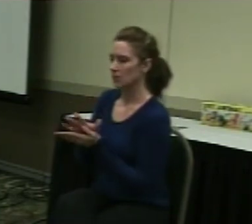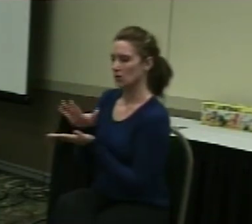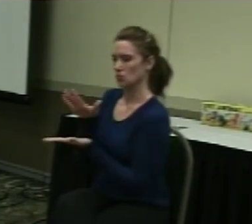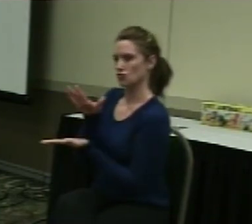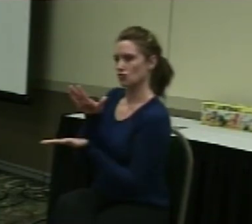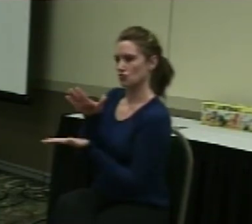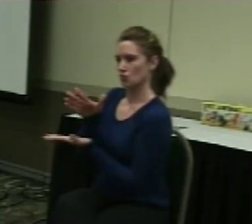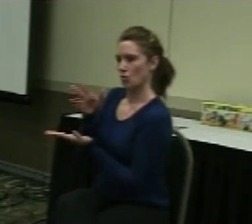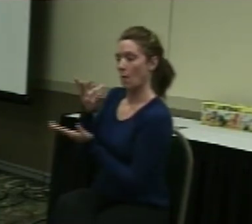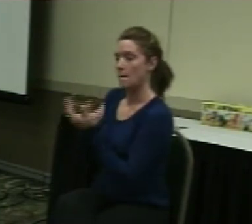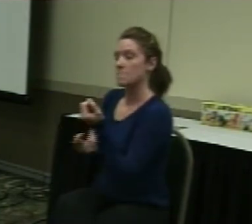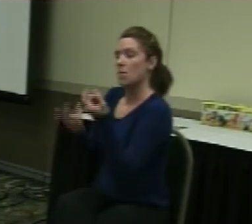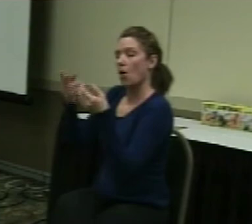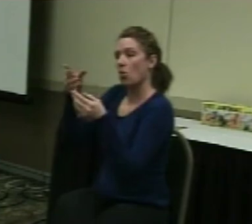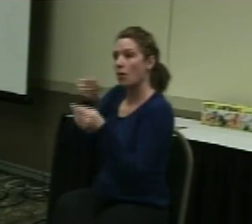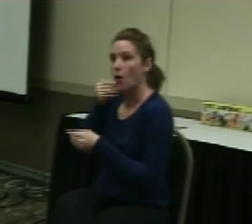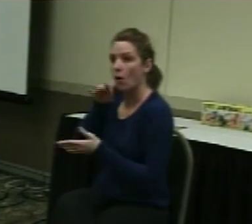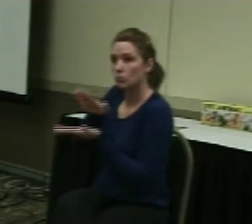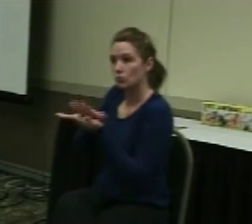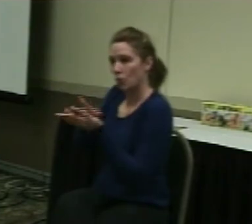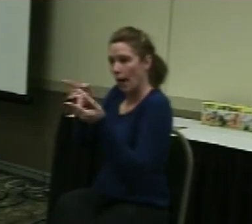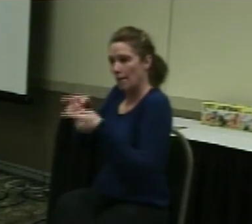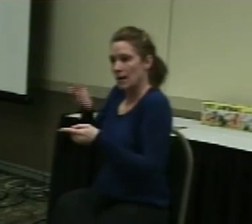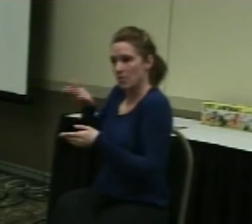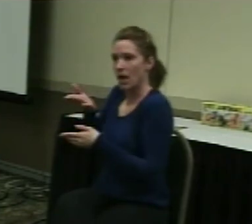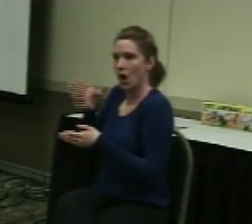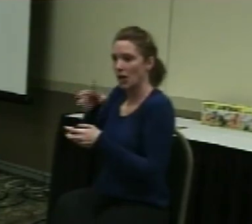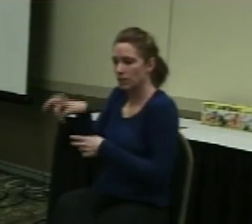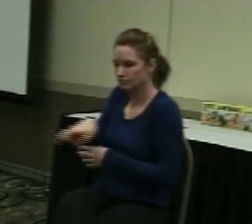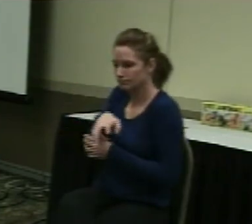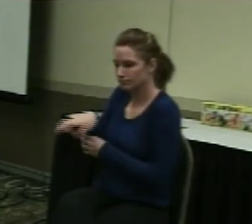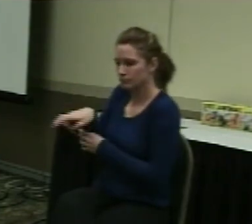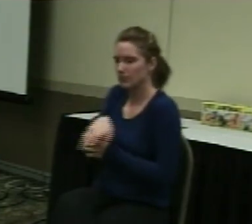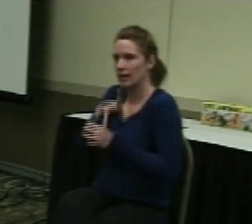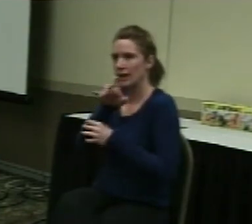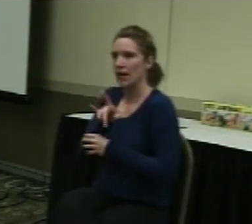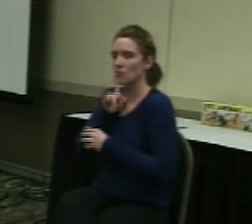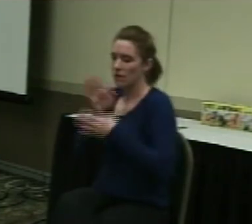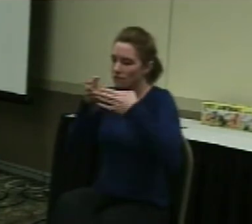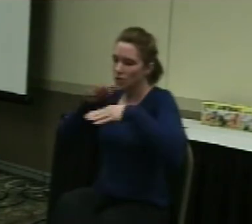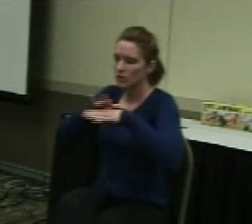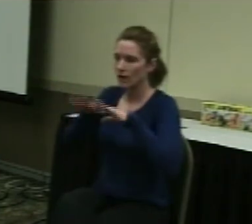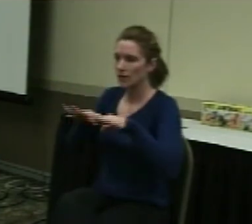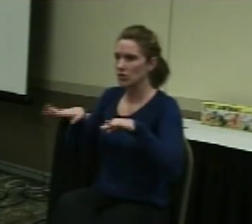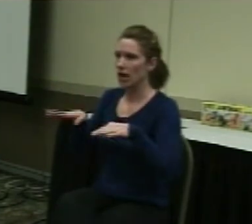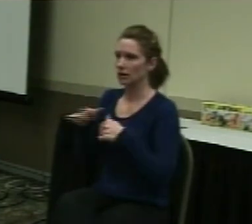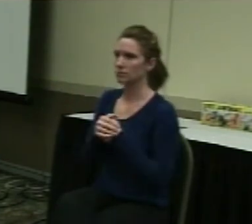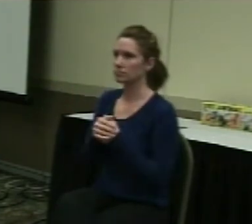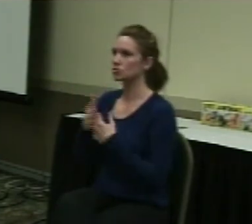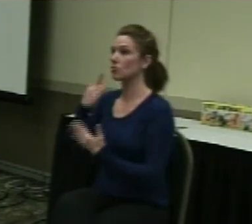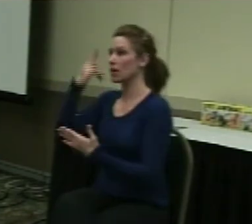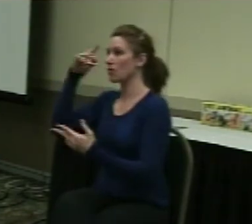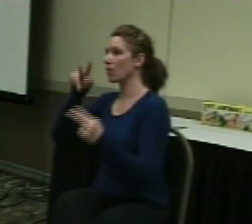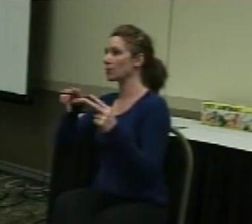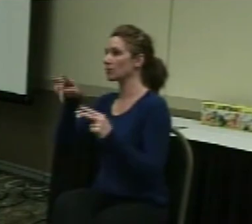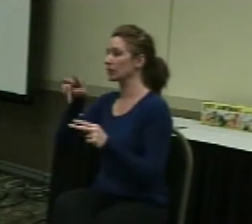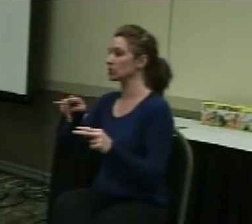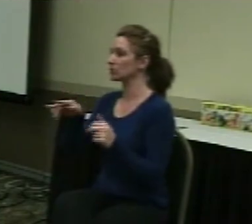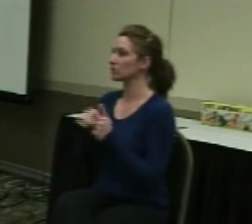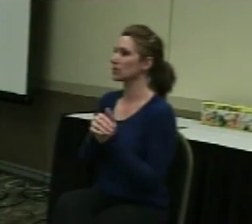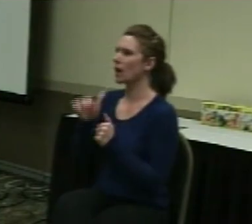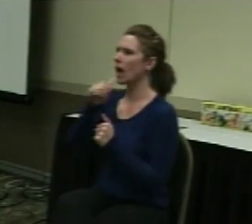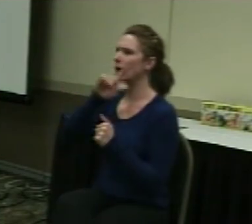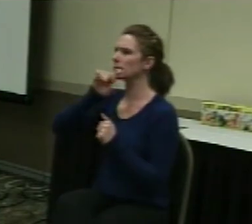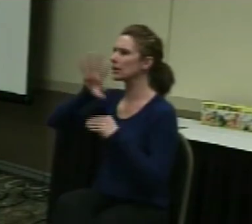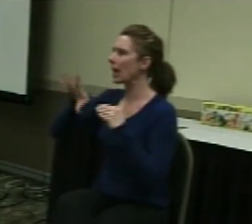happening both at home and in school, you know? So parents, thank you so much for that observation. What else needs to go